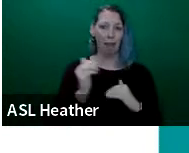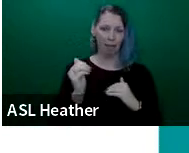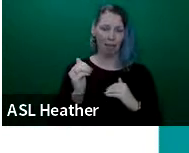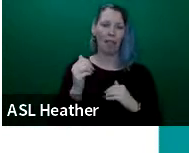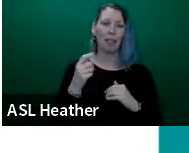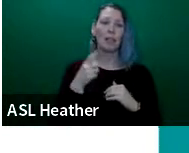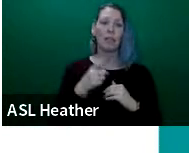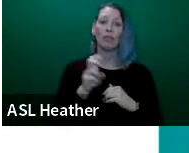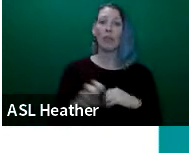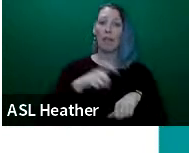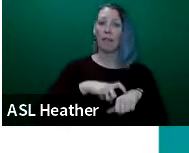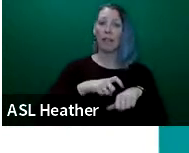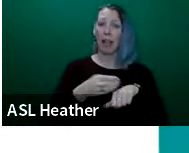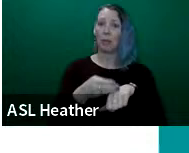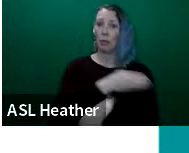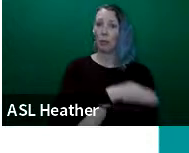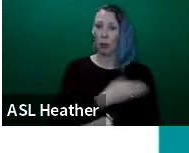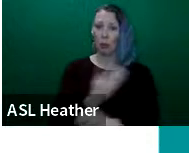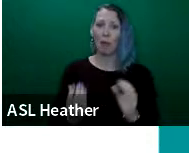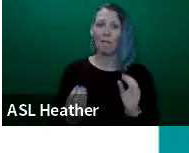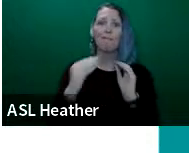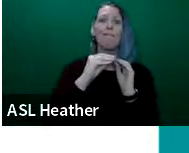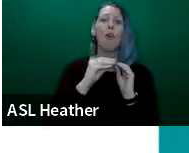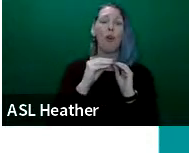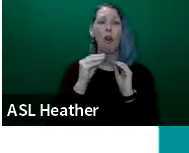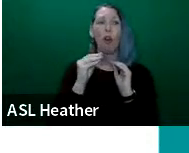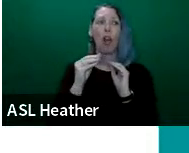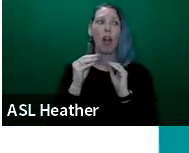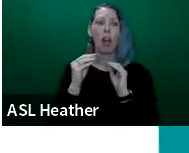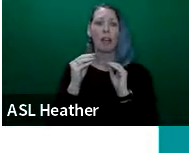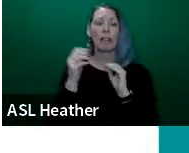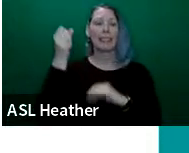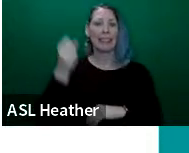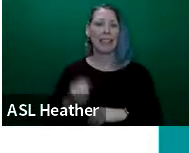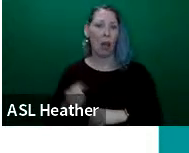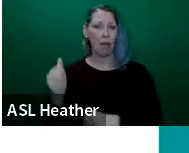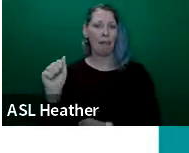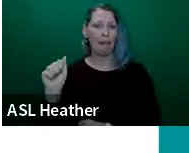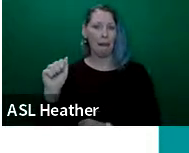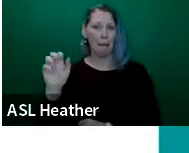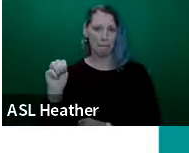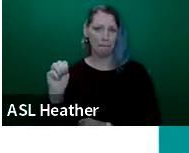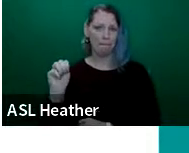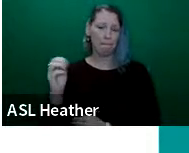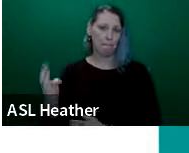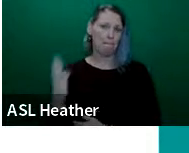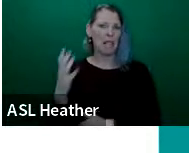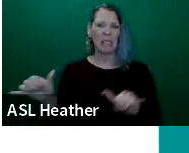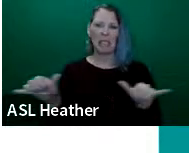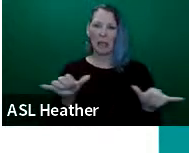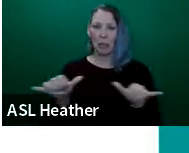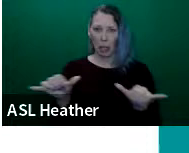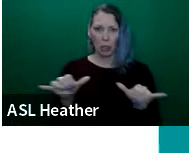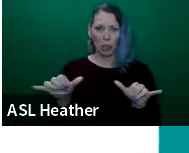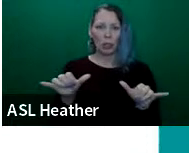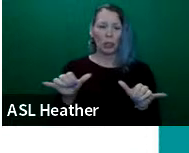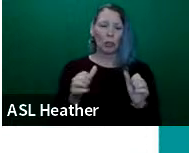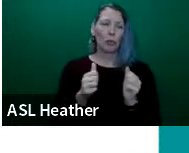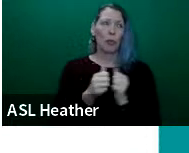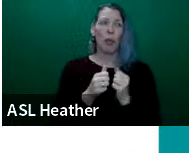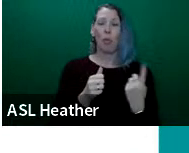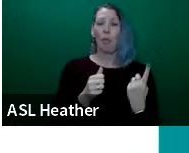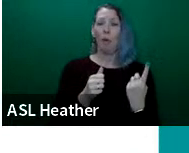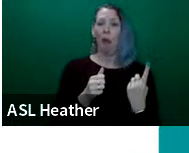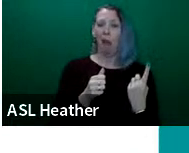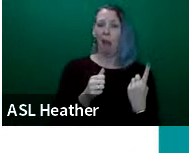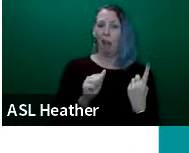the travel time improvements. You get a little bit more in the southbound AM. It's pretty similar to the two lane or one